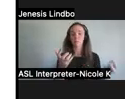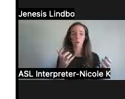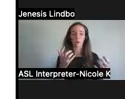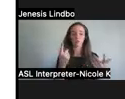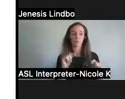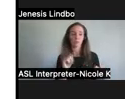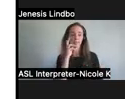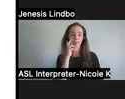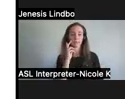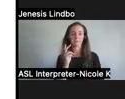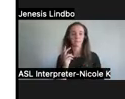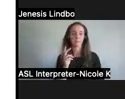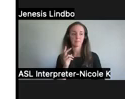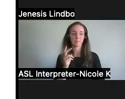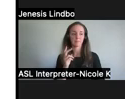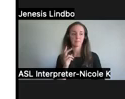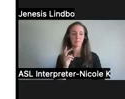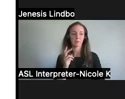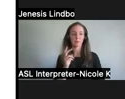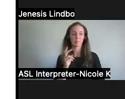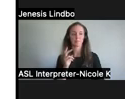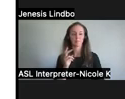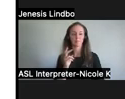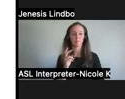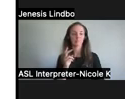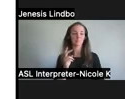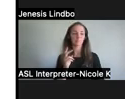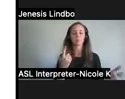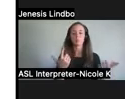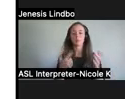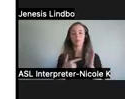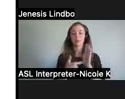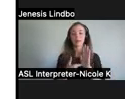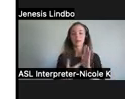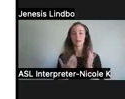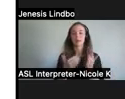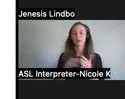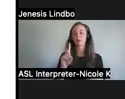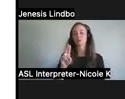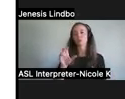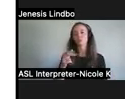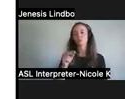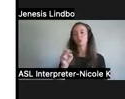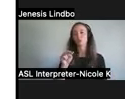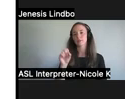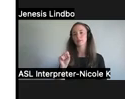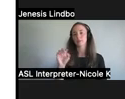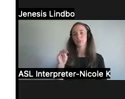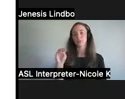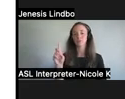further. So the first option I look at, especially for someone who, for example, has Duchenne's muscular dystrophy, who can partially access the quad stick,